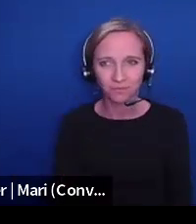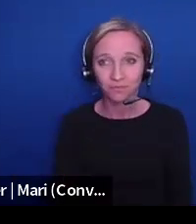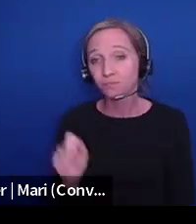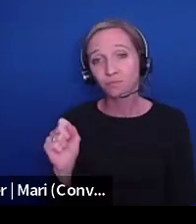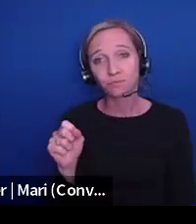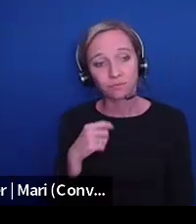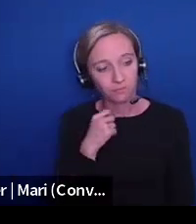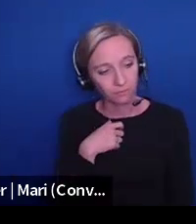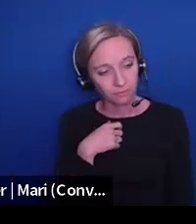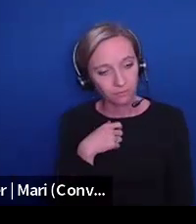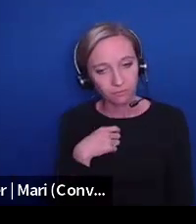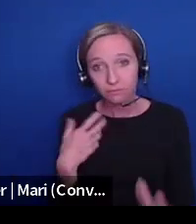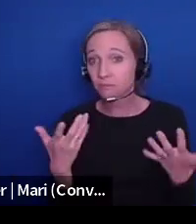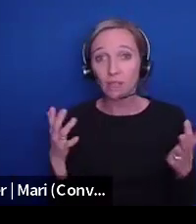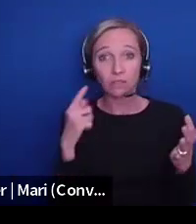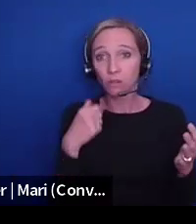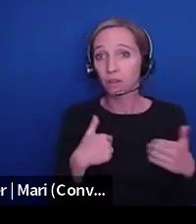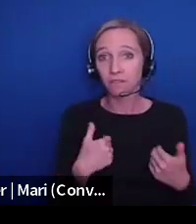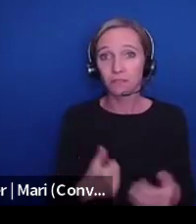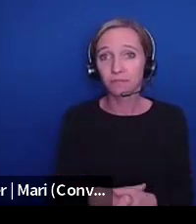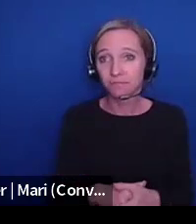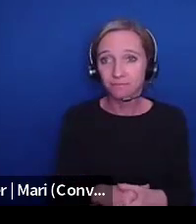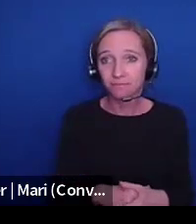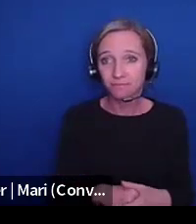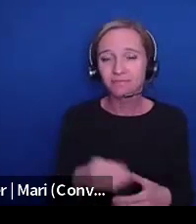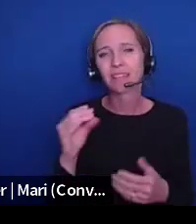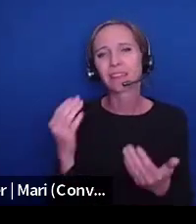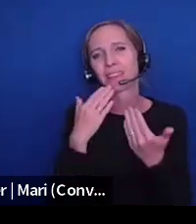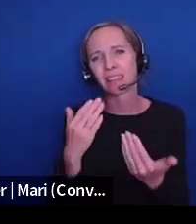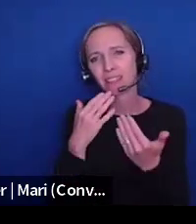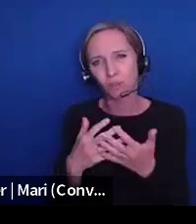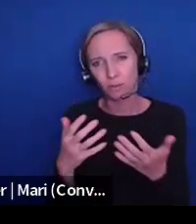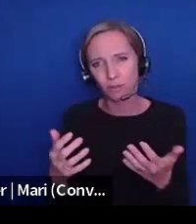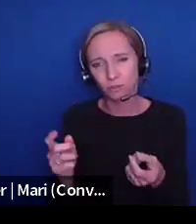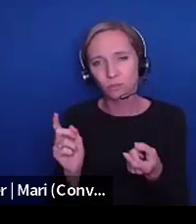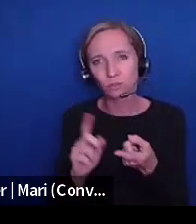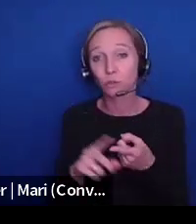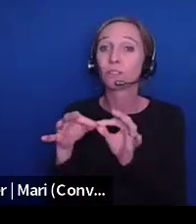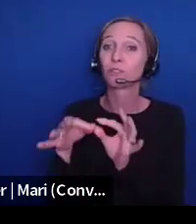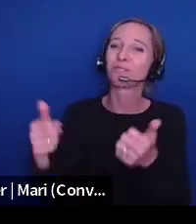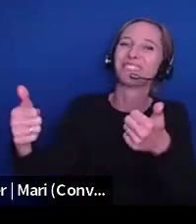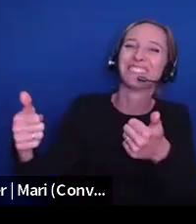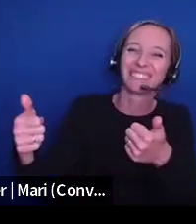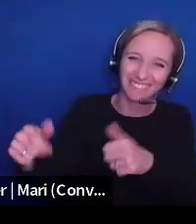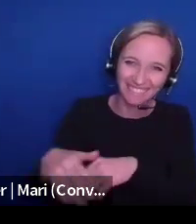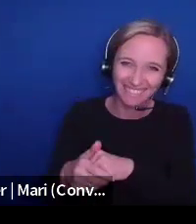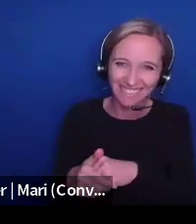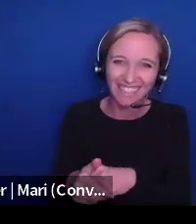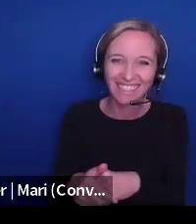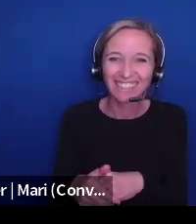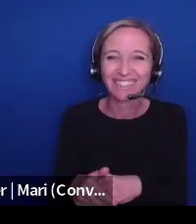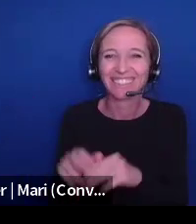Yes, that's all I had. And thank you very much to the interpreter.